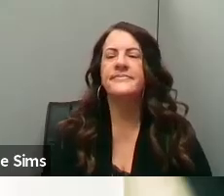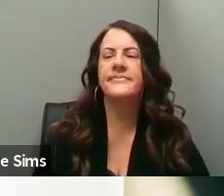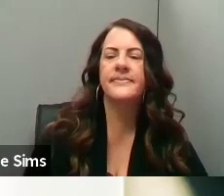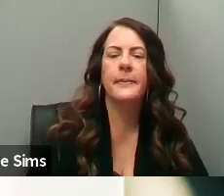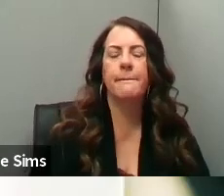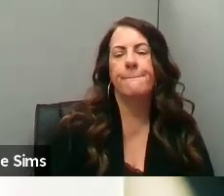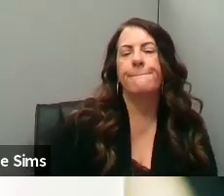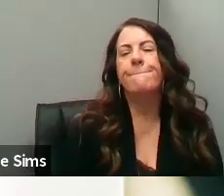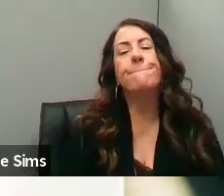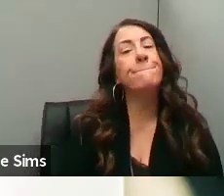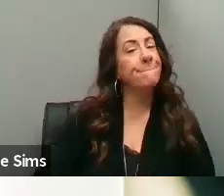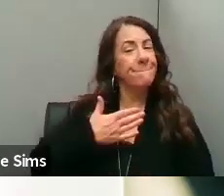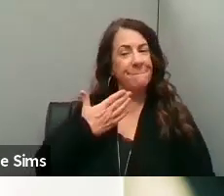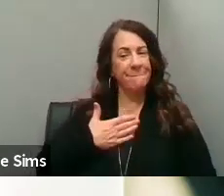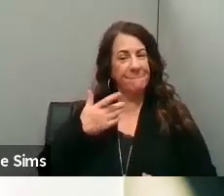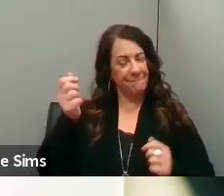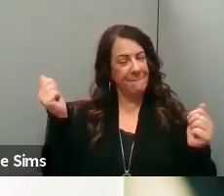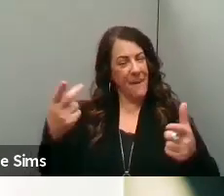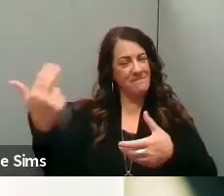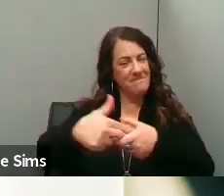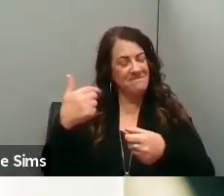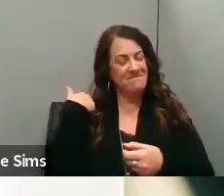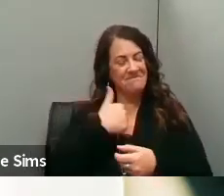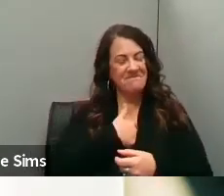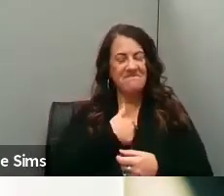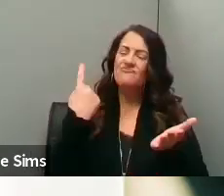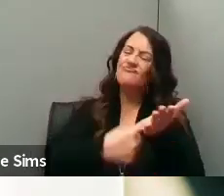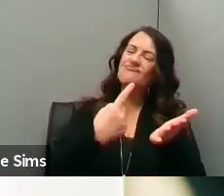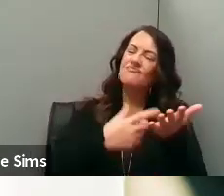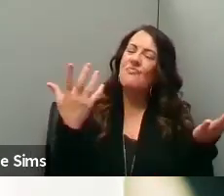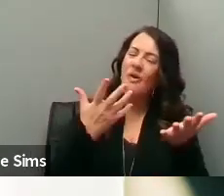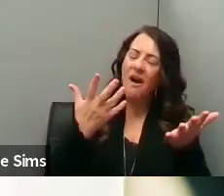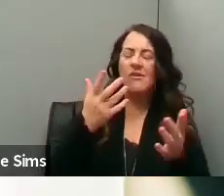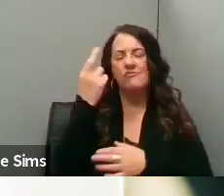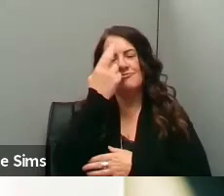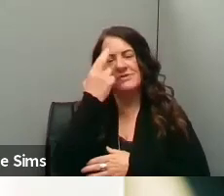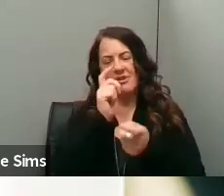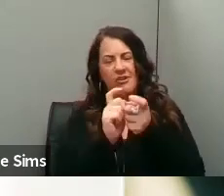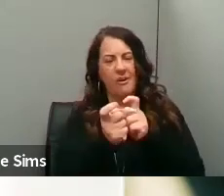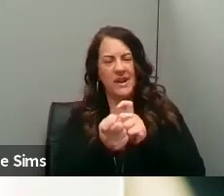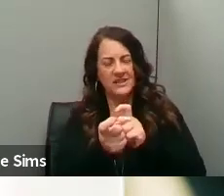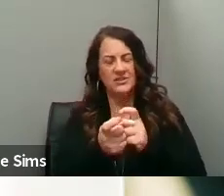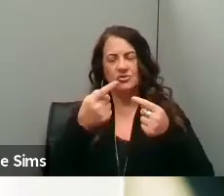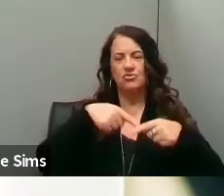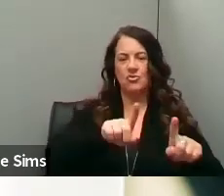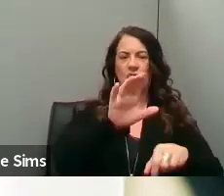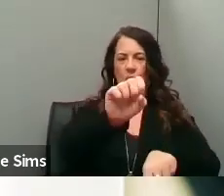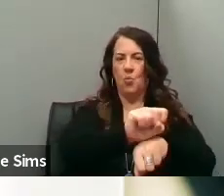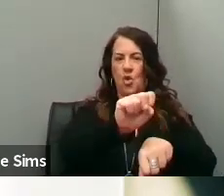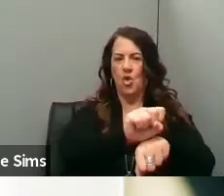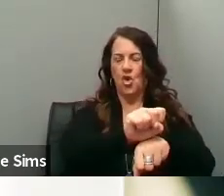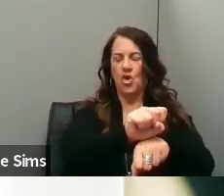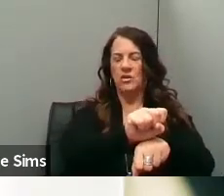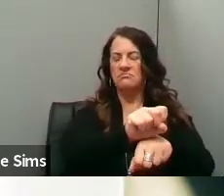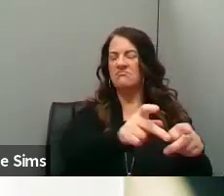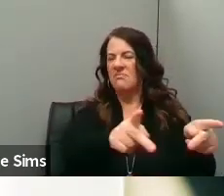We are glad that you are all joining us today to discuss reasonable accommodations in the workplace during COVID-19. We